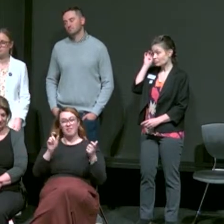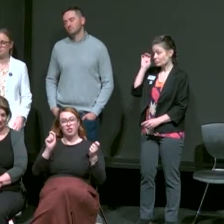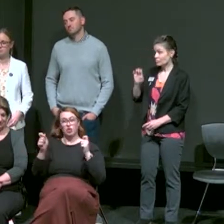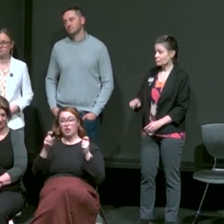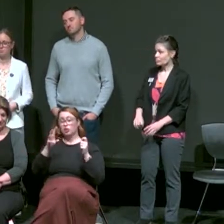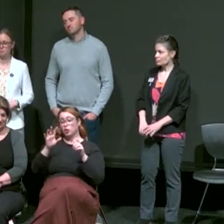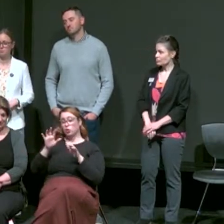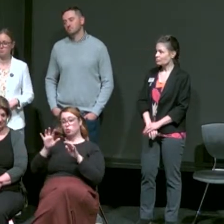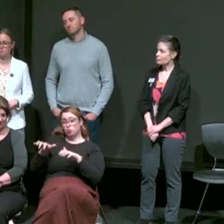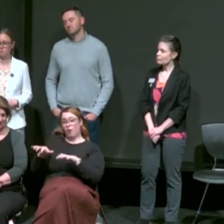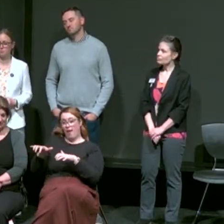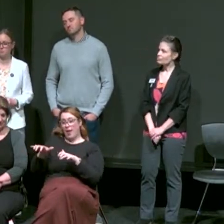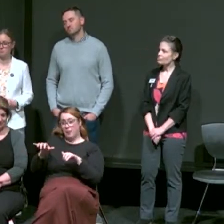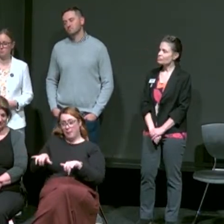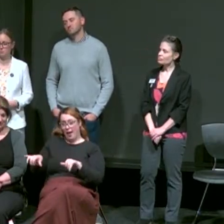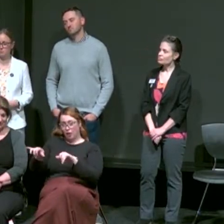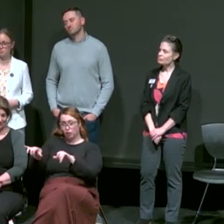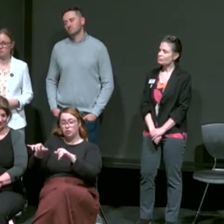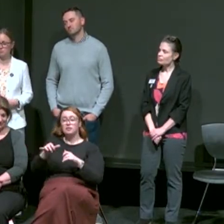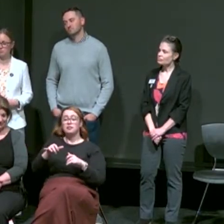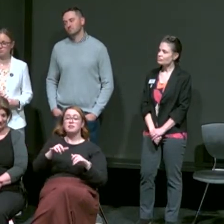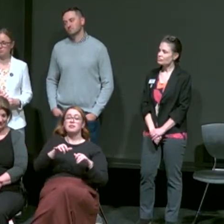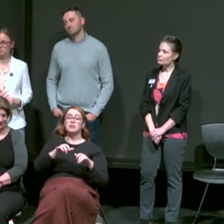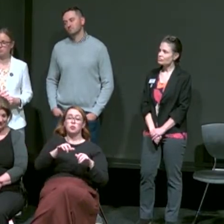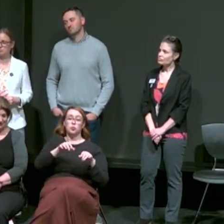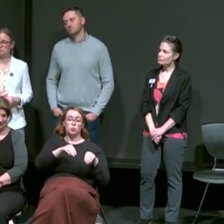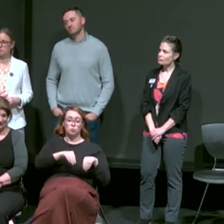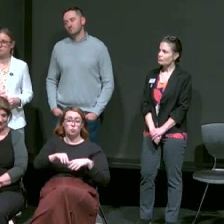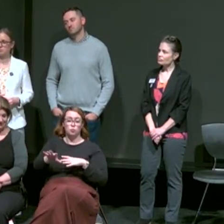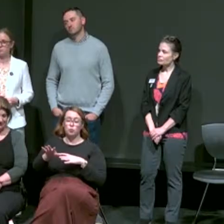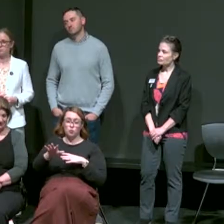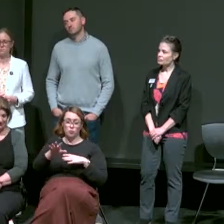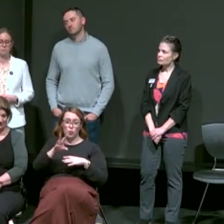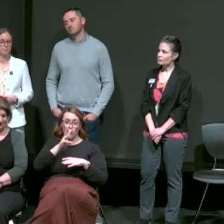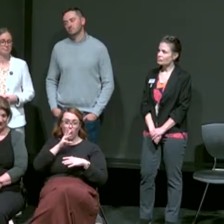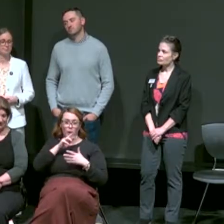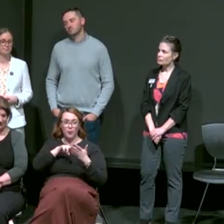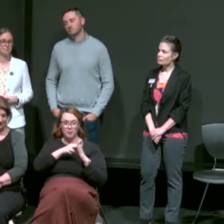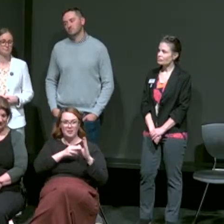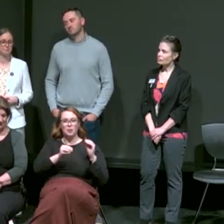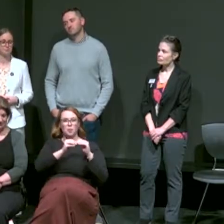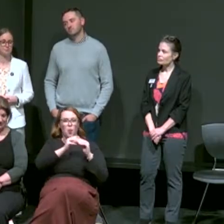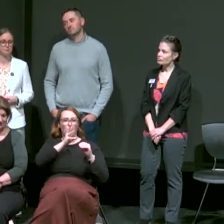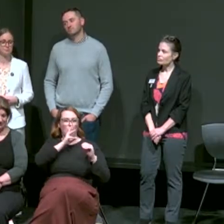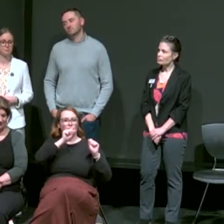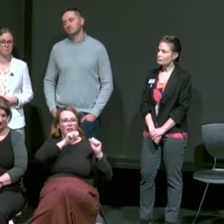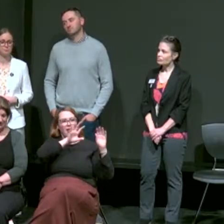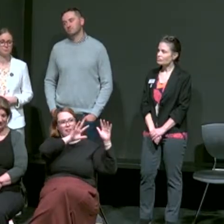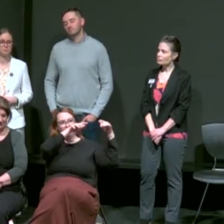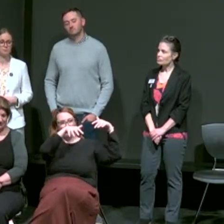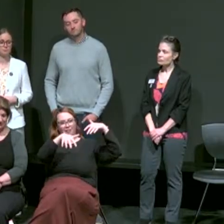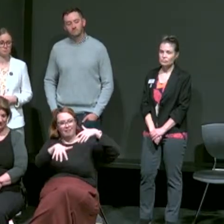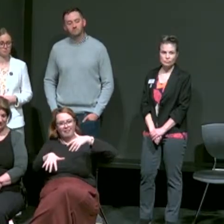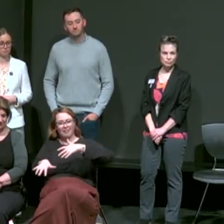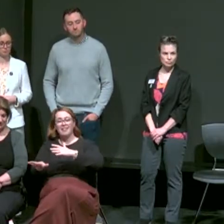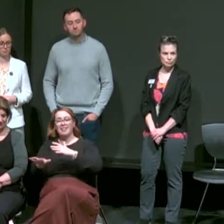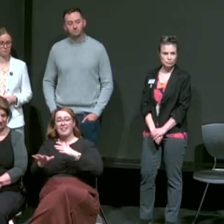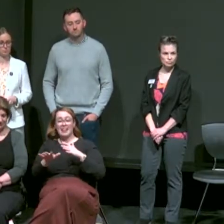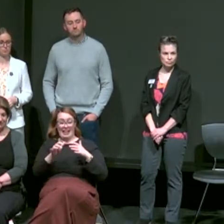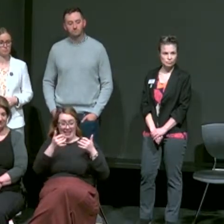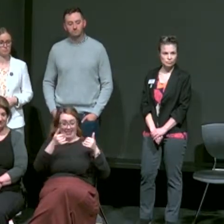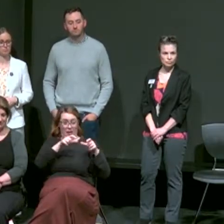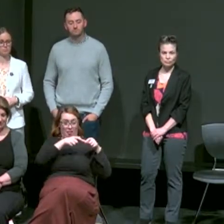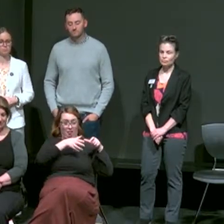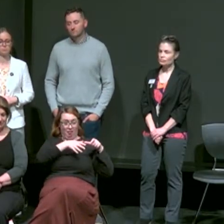patterns. By removing the water, we make space for more water. So that channel that's now currently full